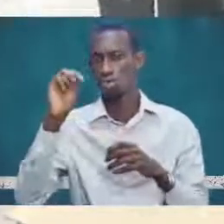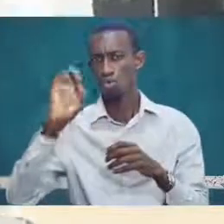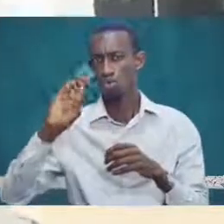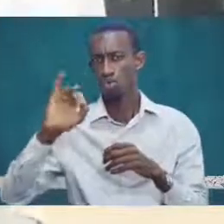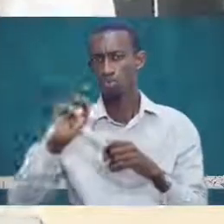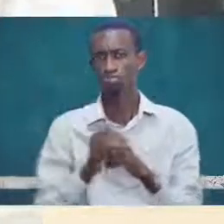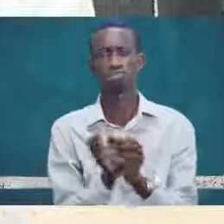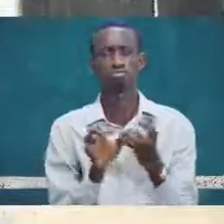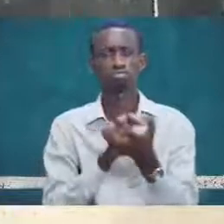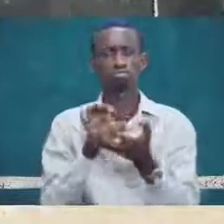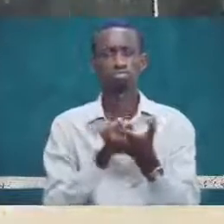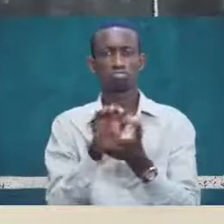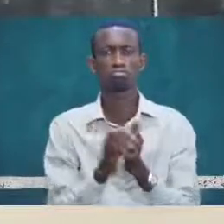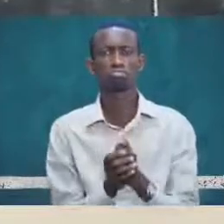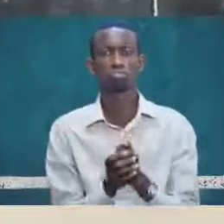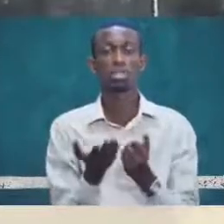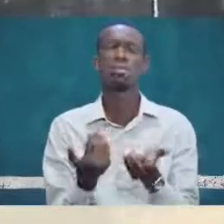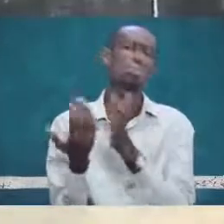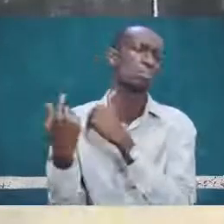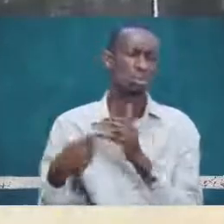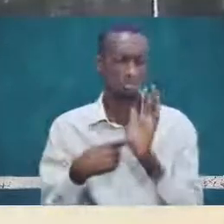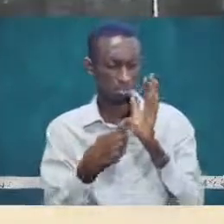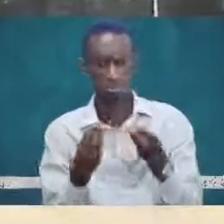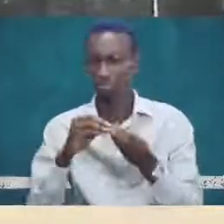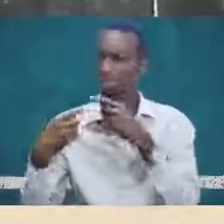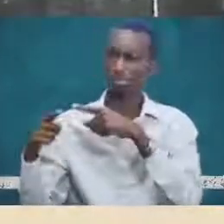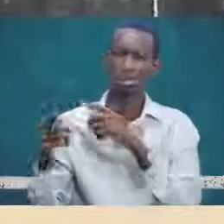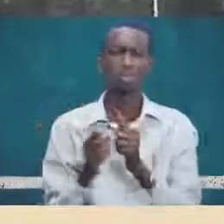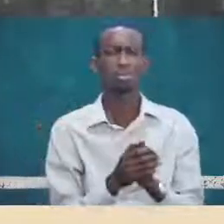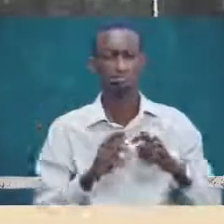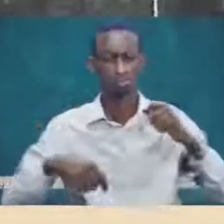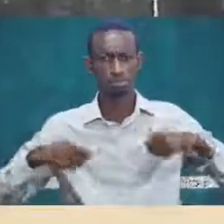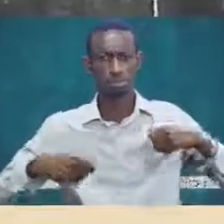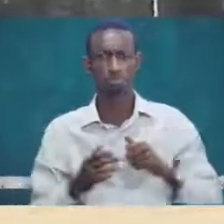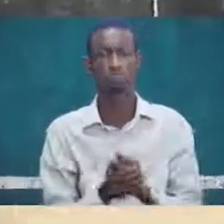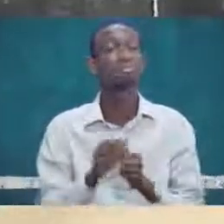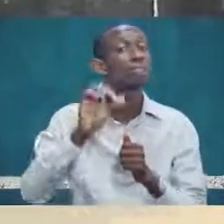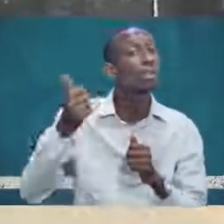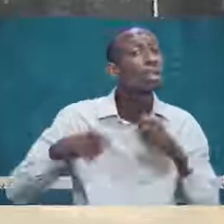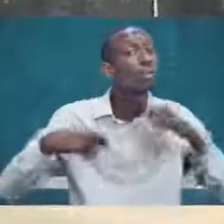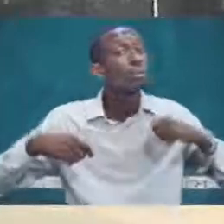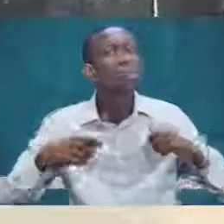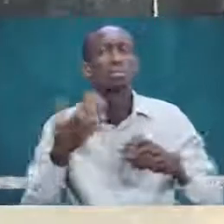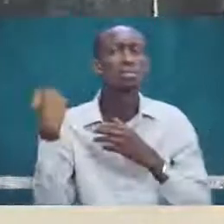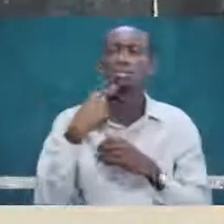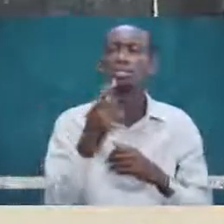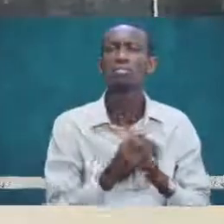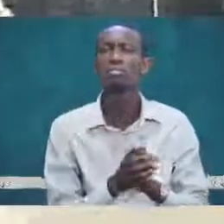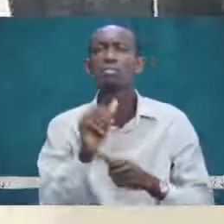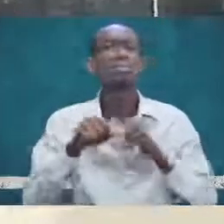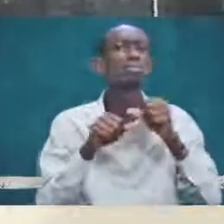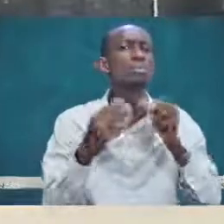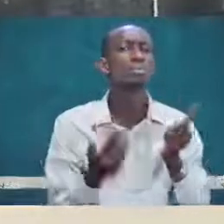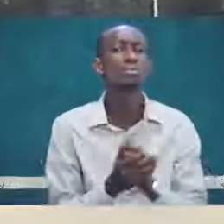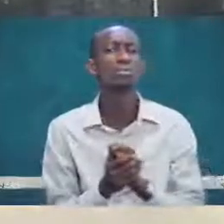mentioned a number of reactions and gave even some examples. Another reaction that we talked about was